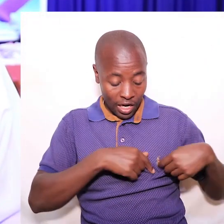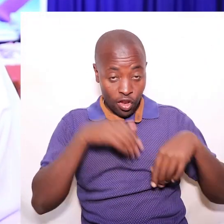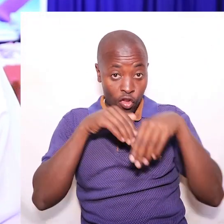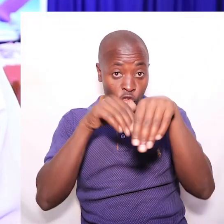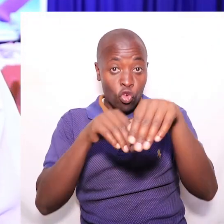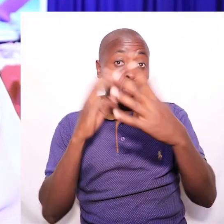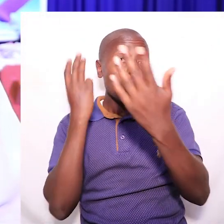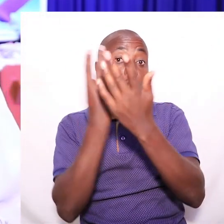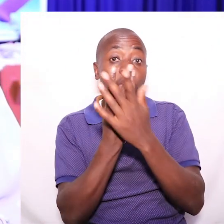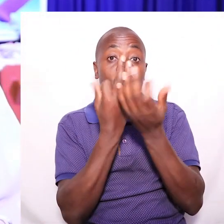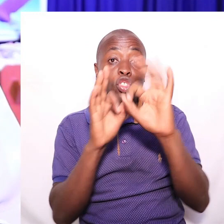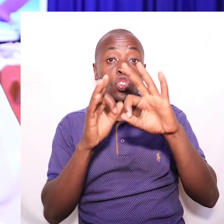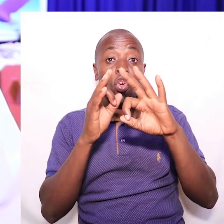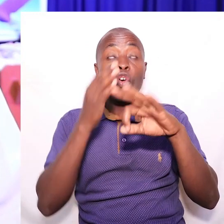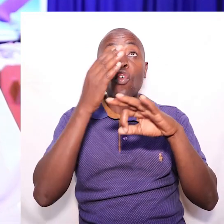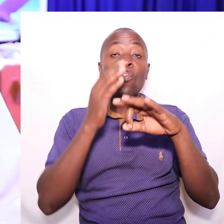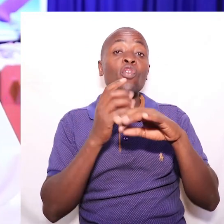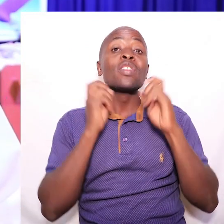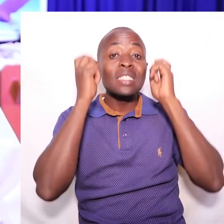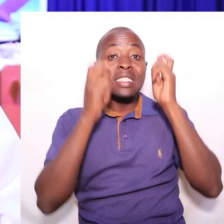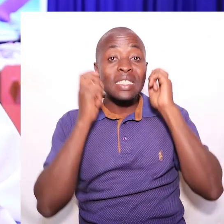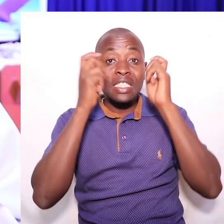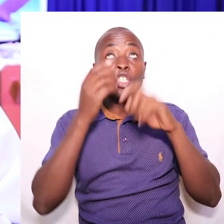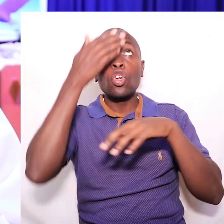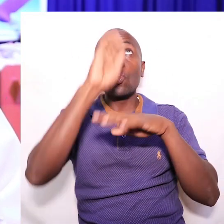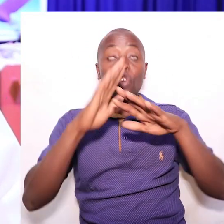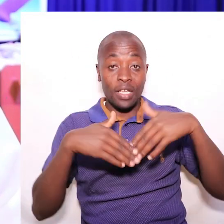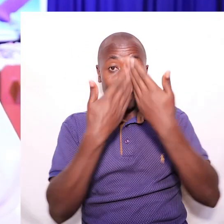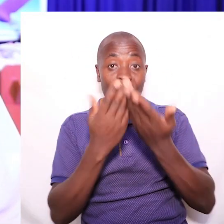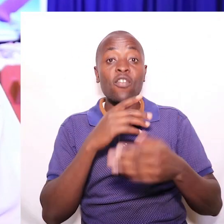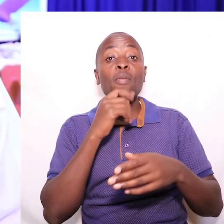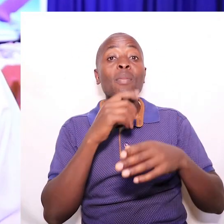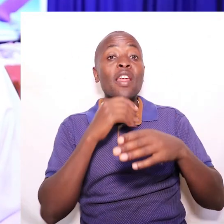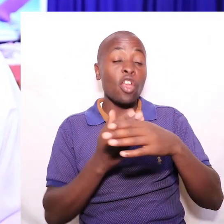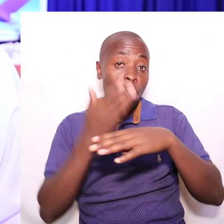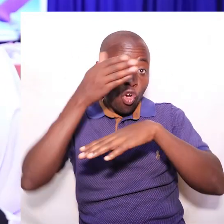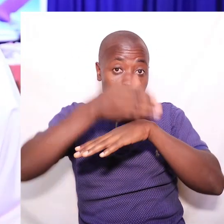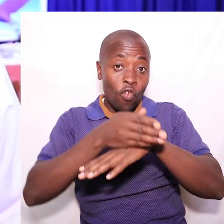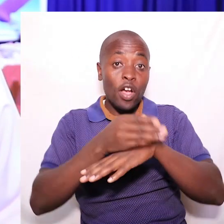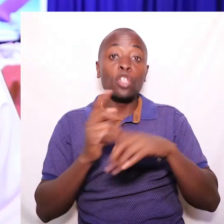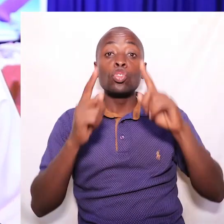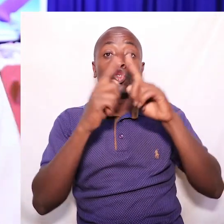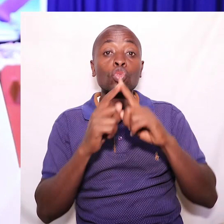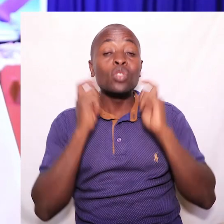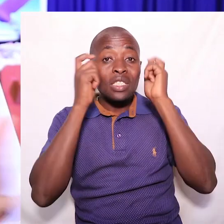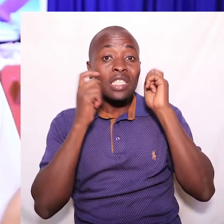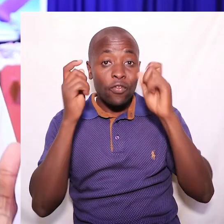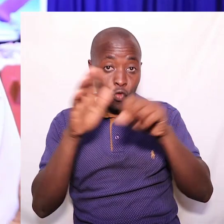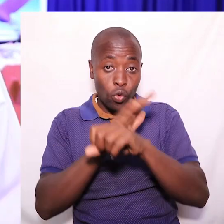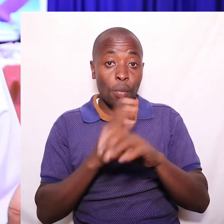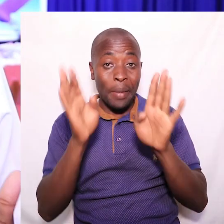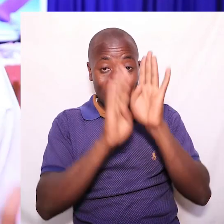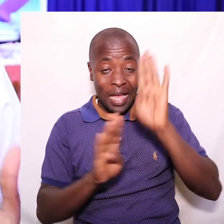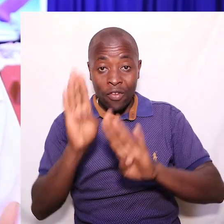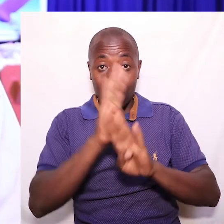the wills of the passion. In verses 26, God gave man over to the shameful lust. God gives man